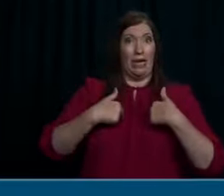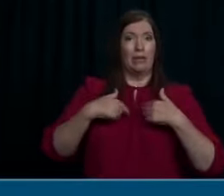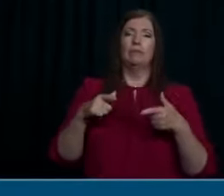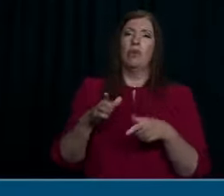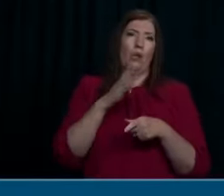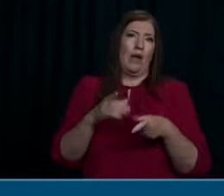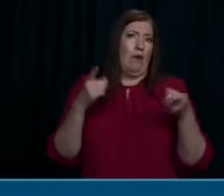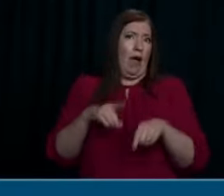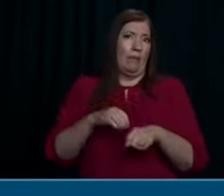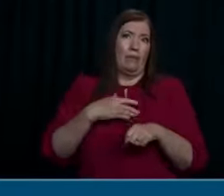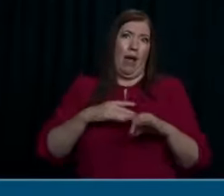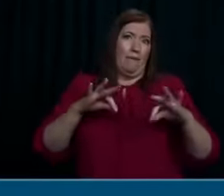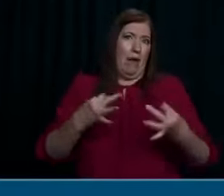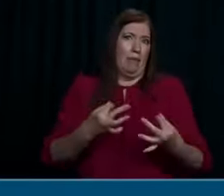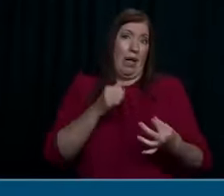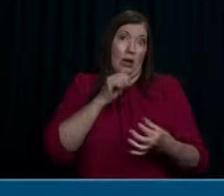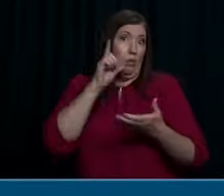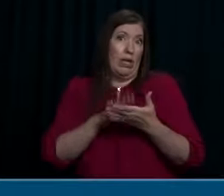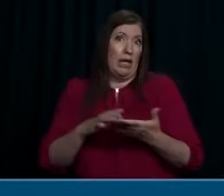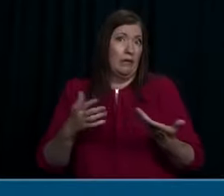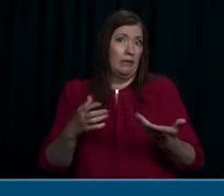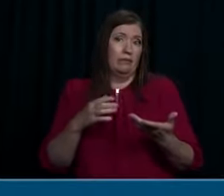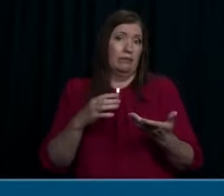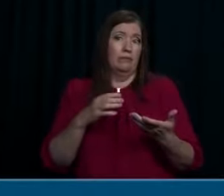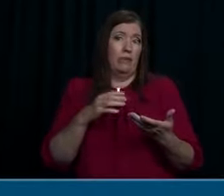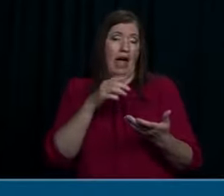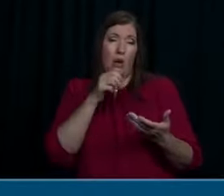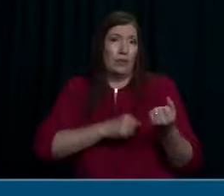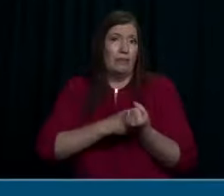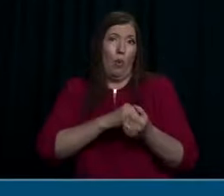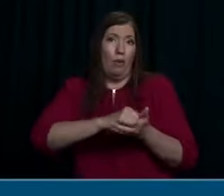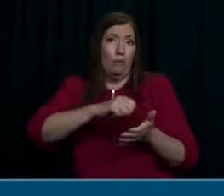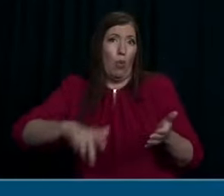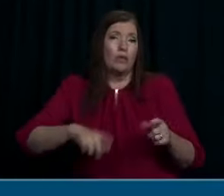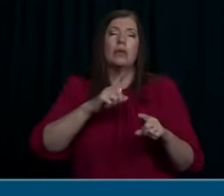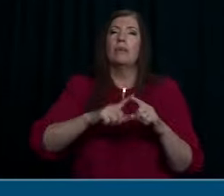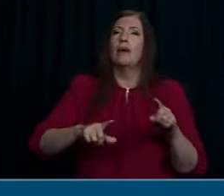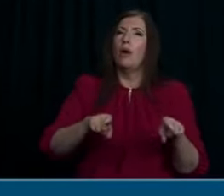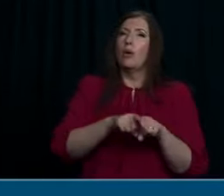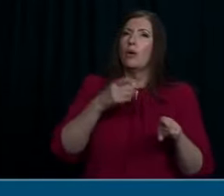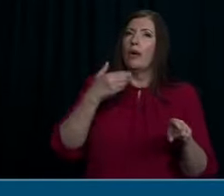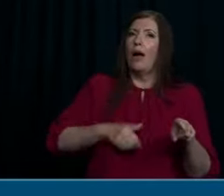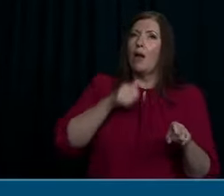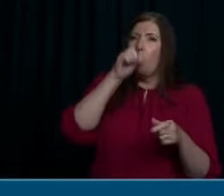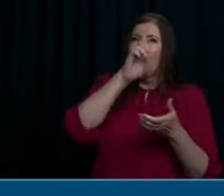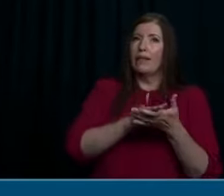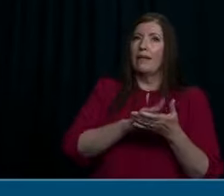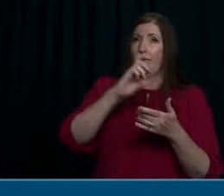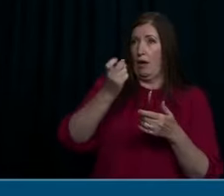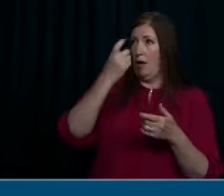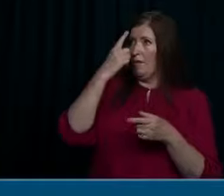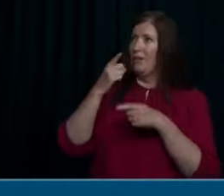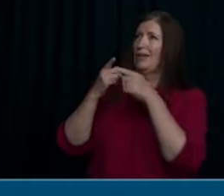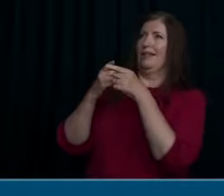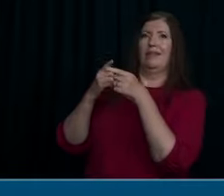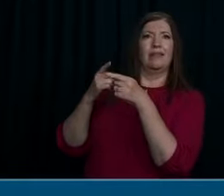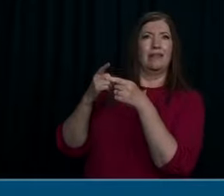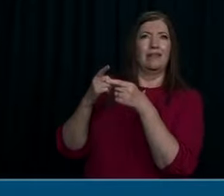happen in my family. I don't believe in abortion, but I also don't believe that government has